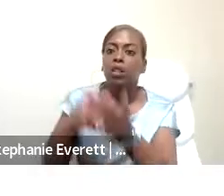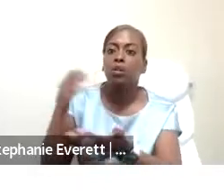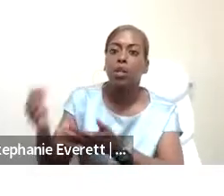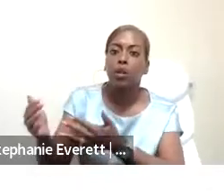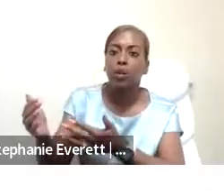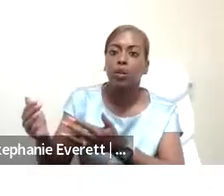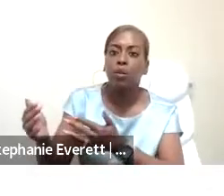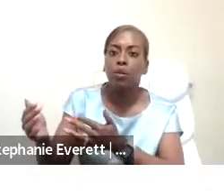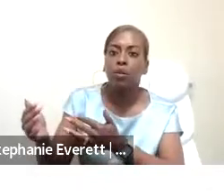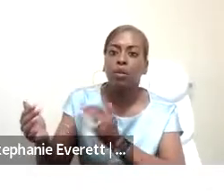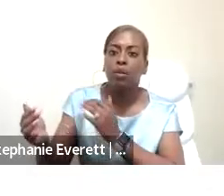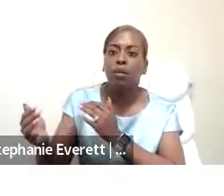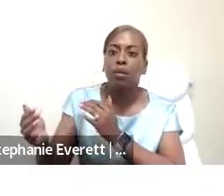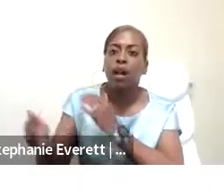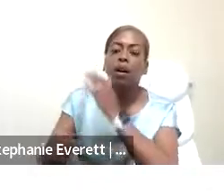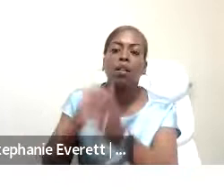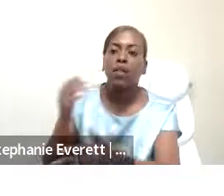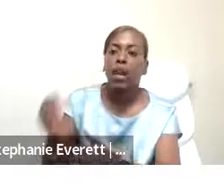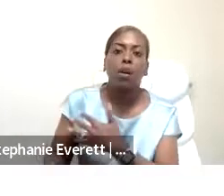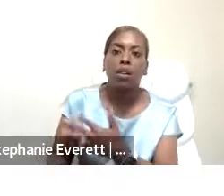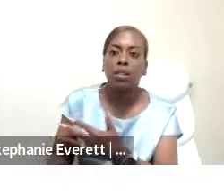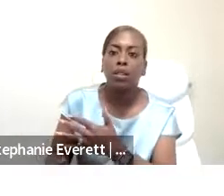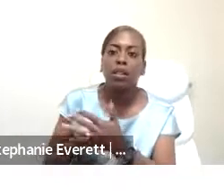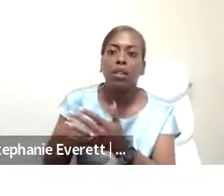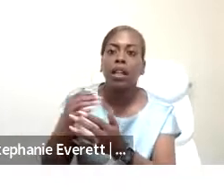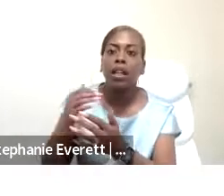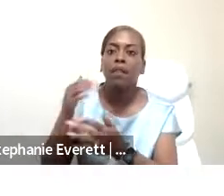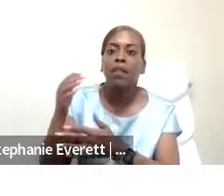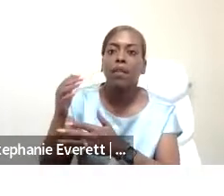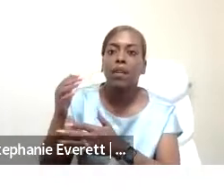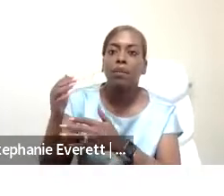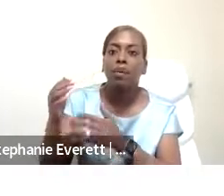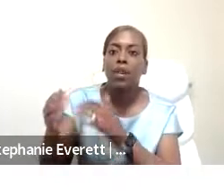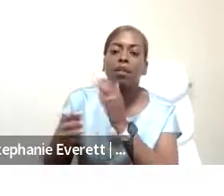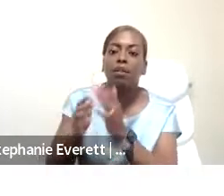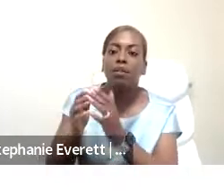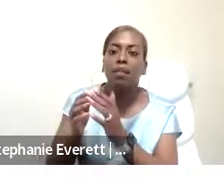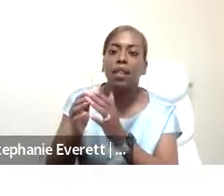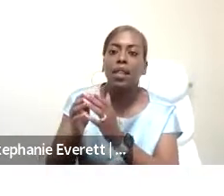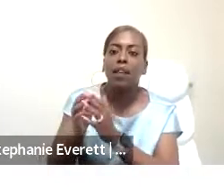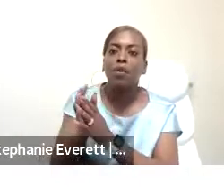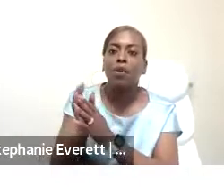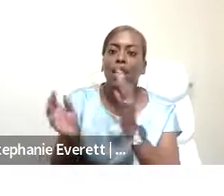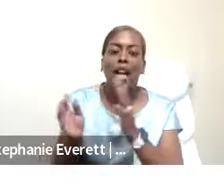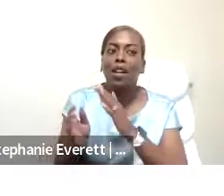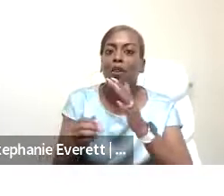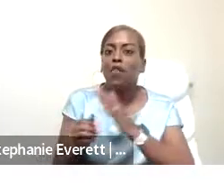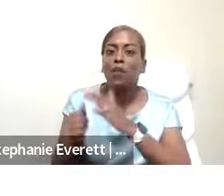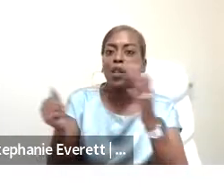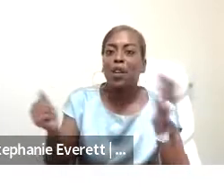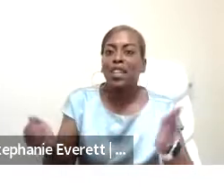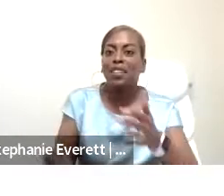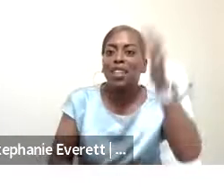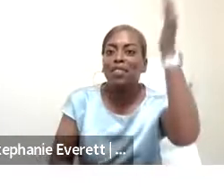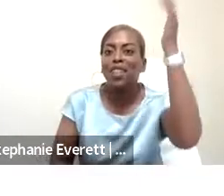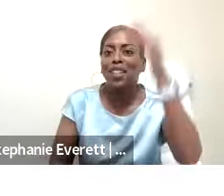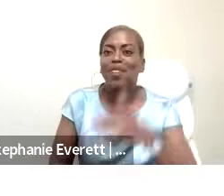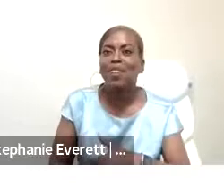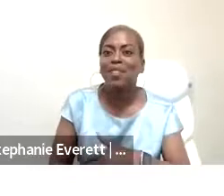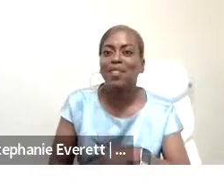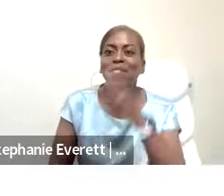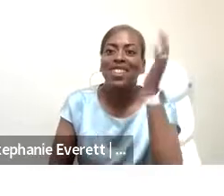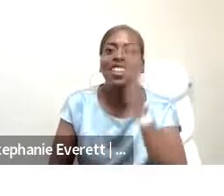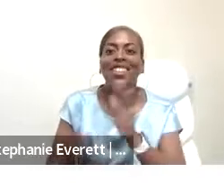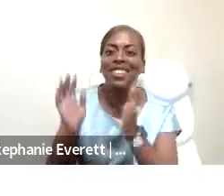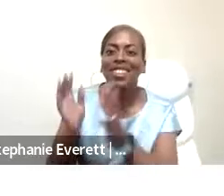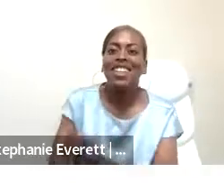I just don't know how all of that works without everyone reading. I don't know if everyone on here has read all